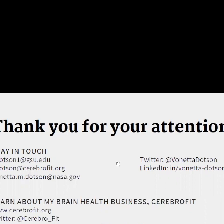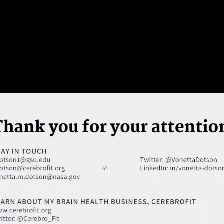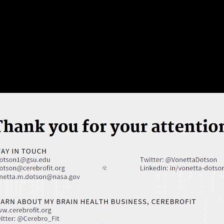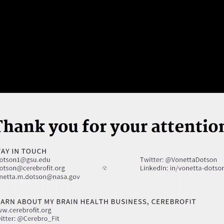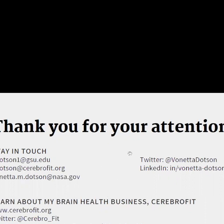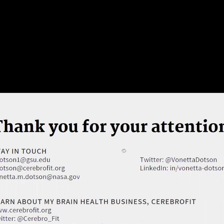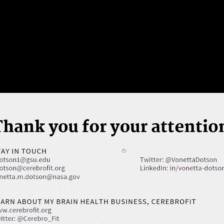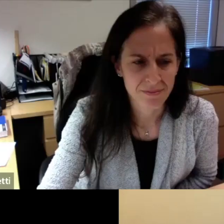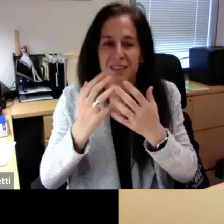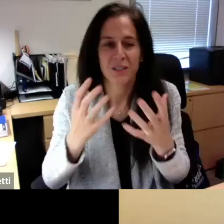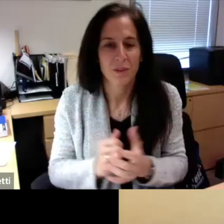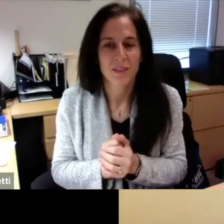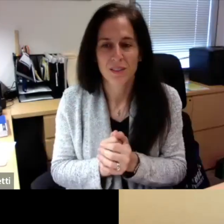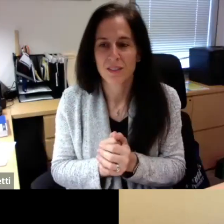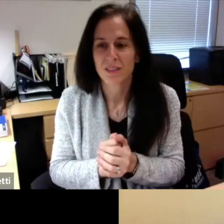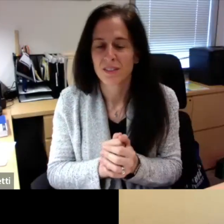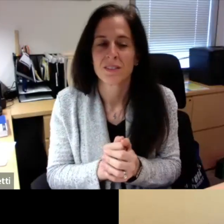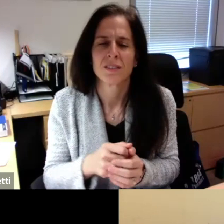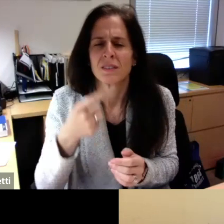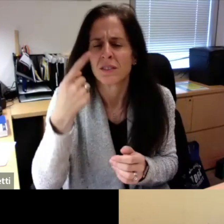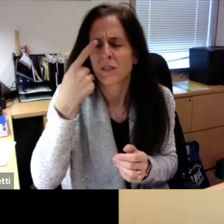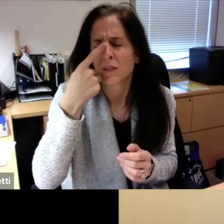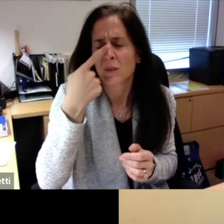Thank you. Thank you so much.